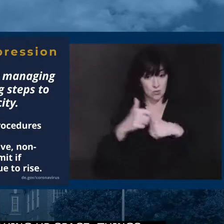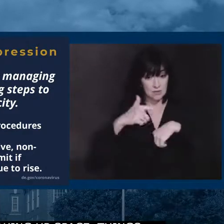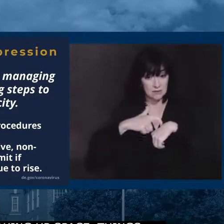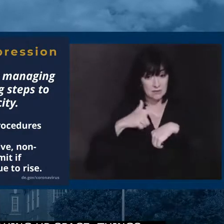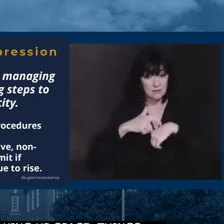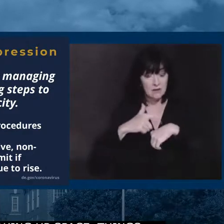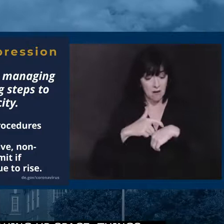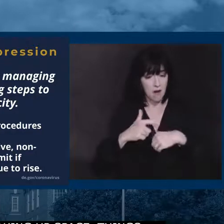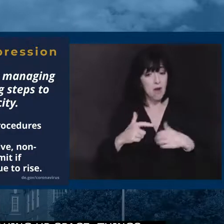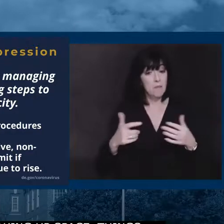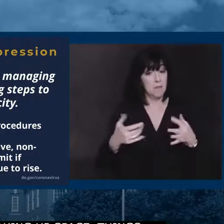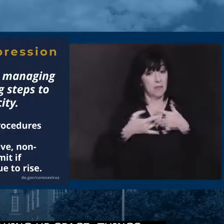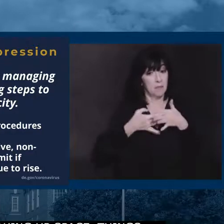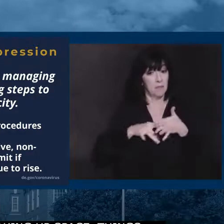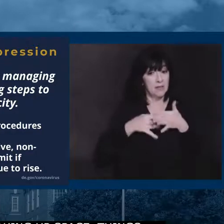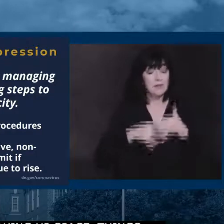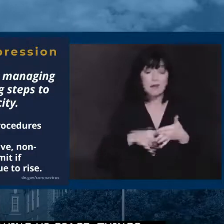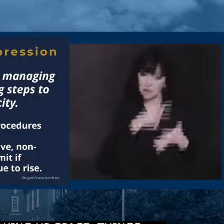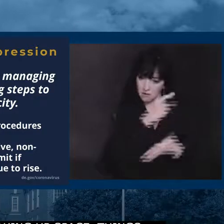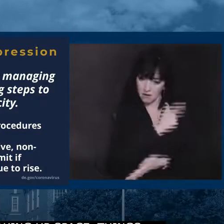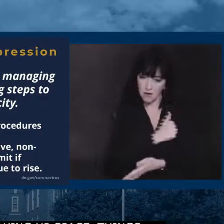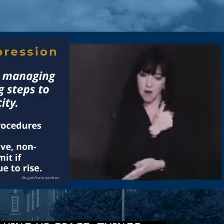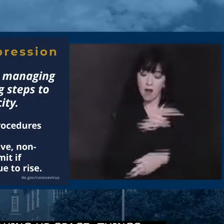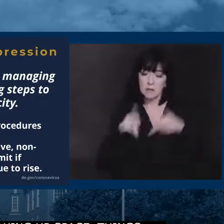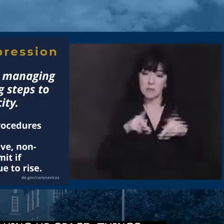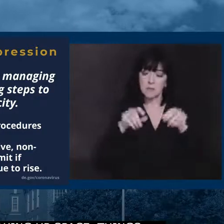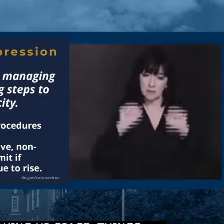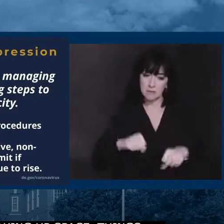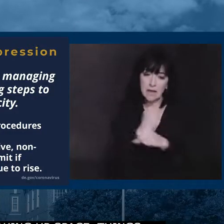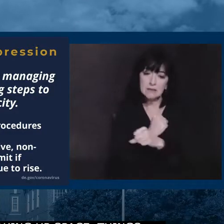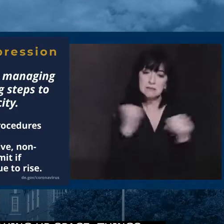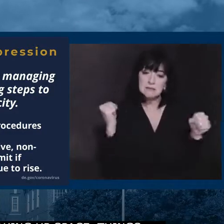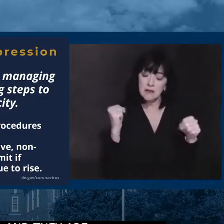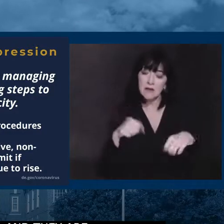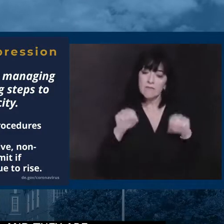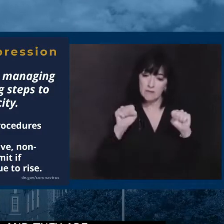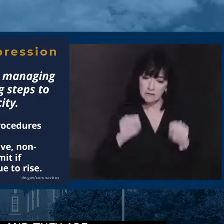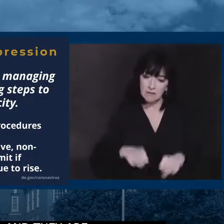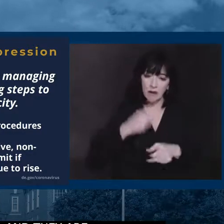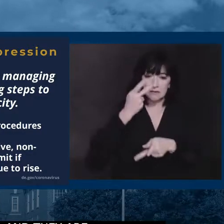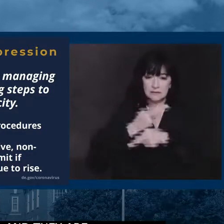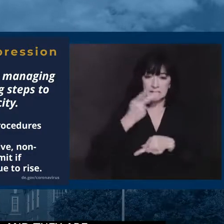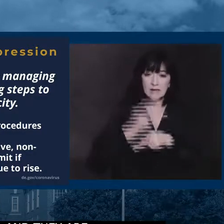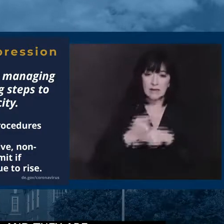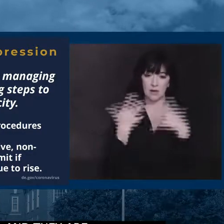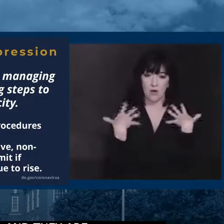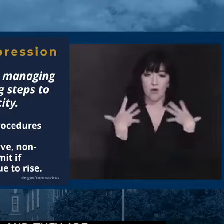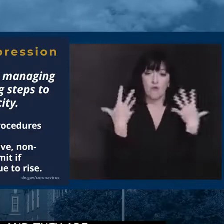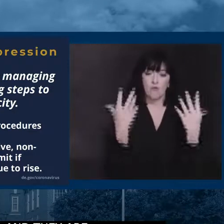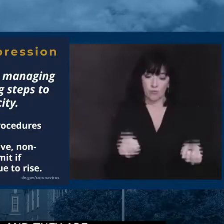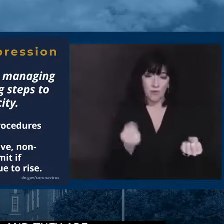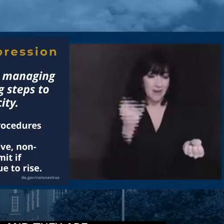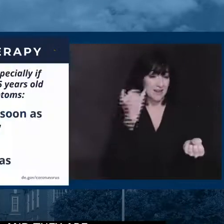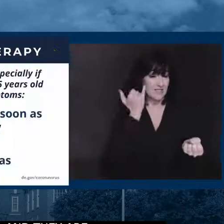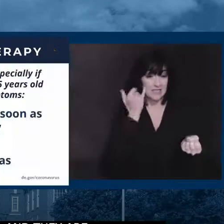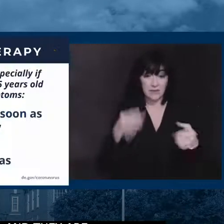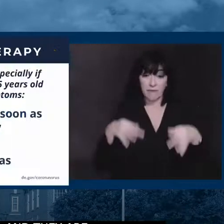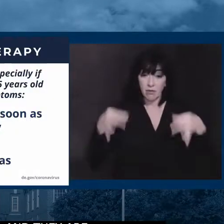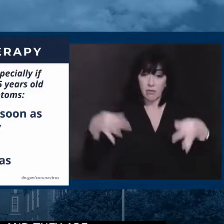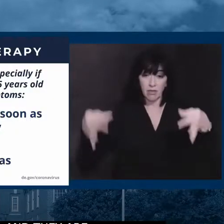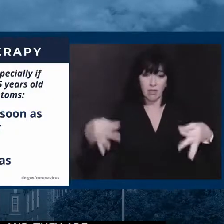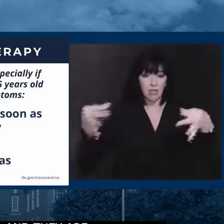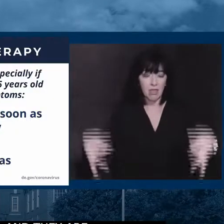limit those hospitalizations for other reasons so that they can meet the surge. One of the things that